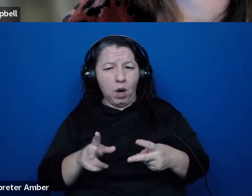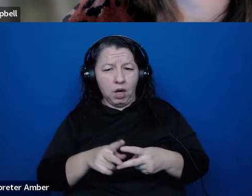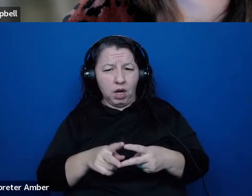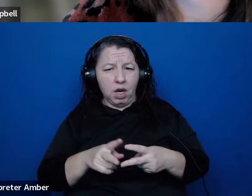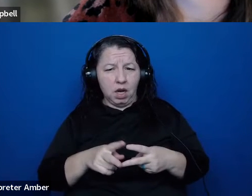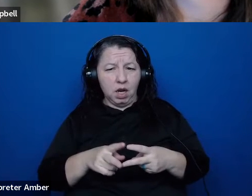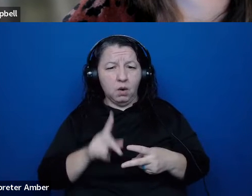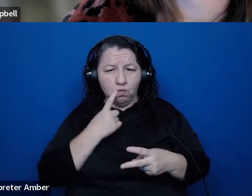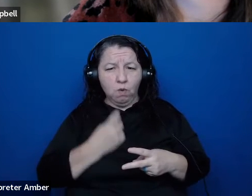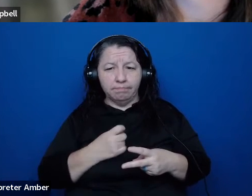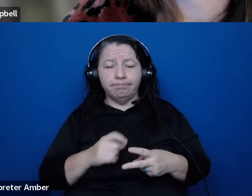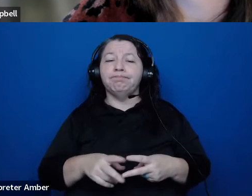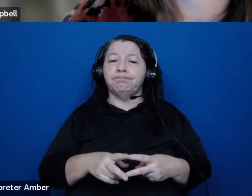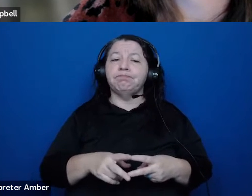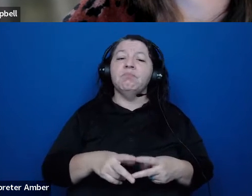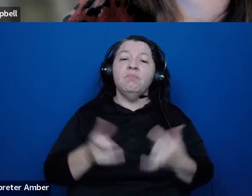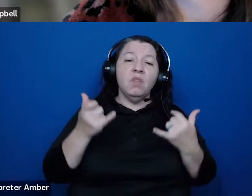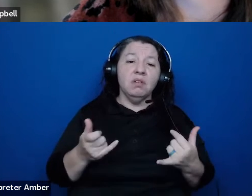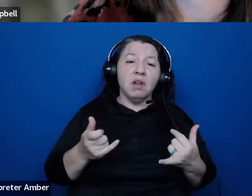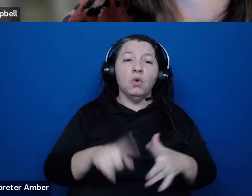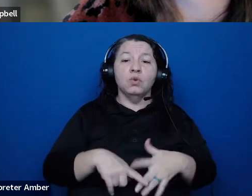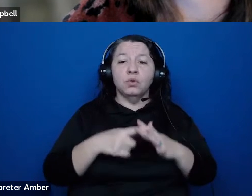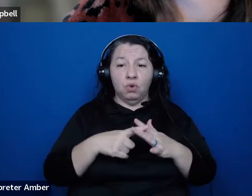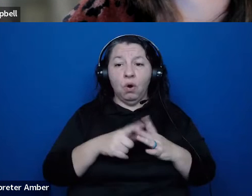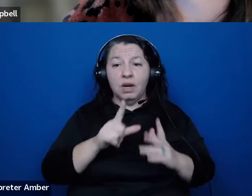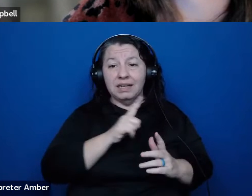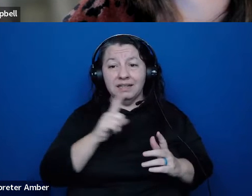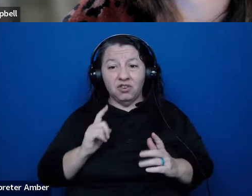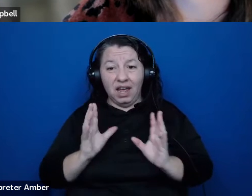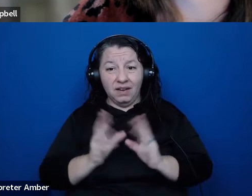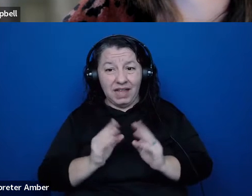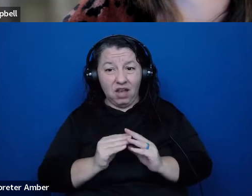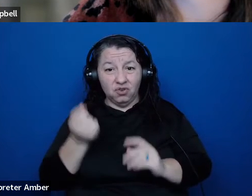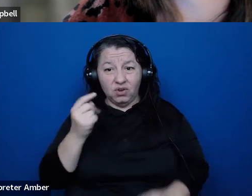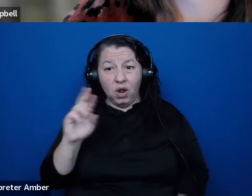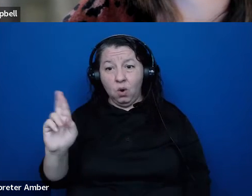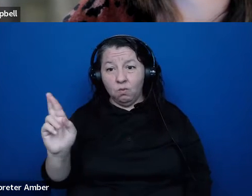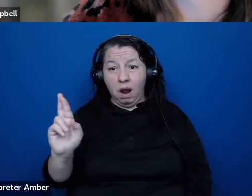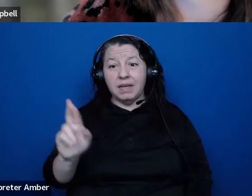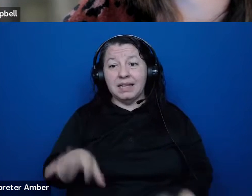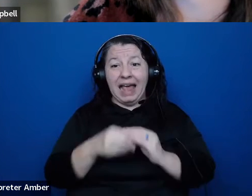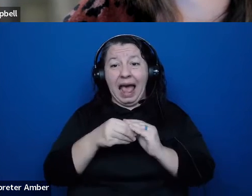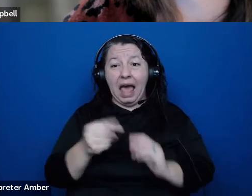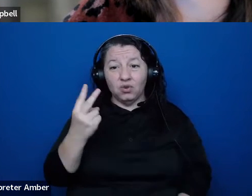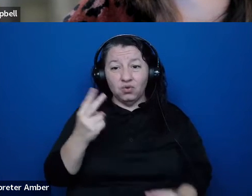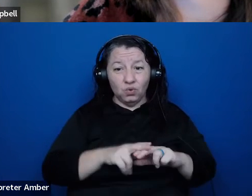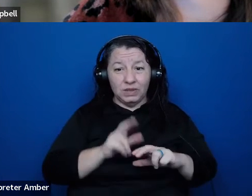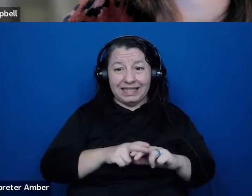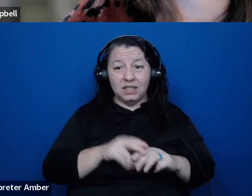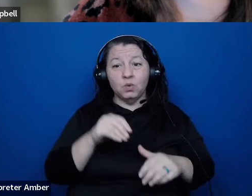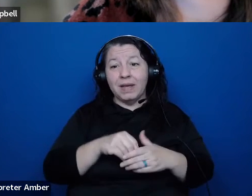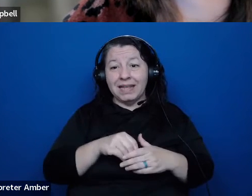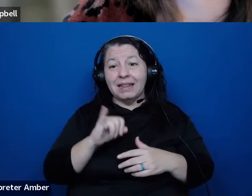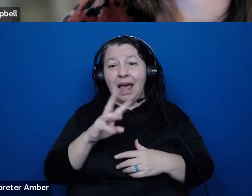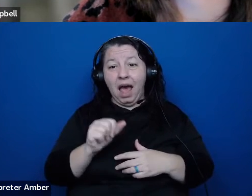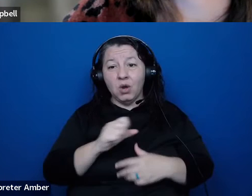what we're looking at going into the legislative session is Republicans have picked up 2 seats in the Iowa Senate. So the